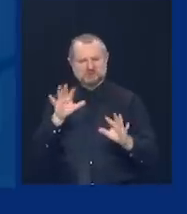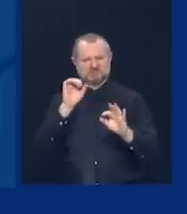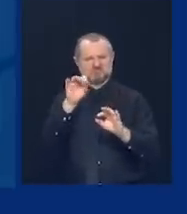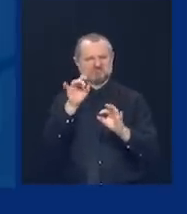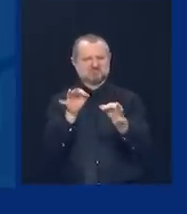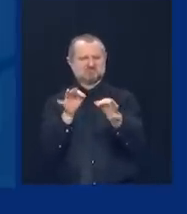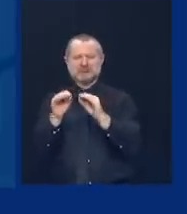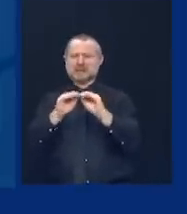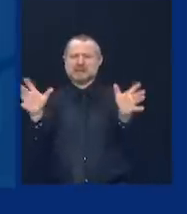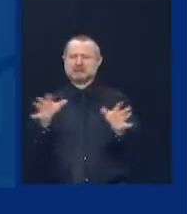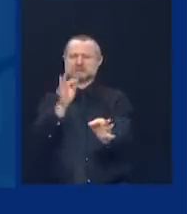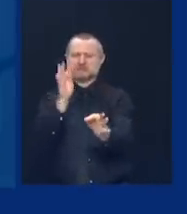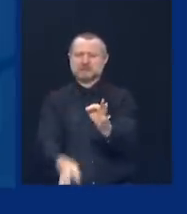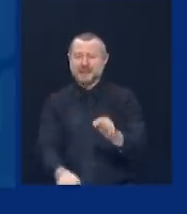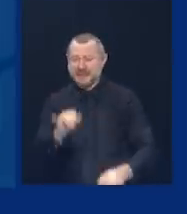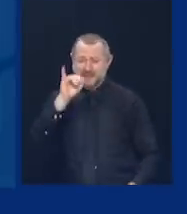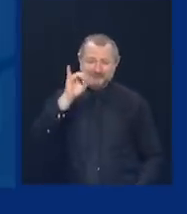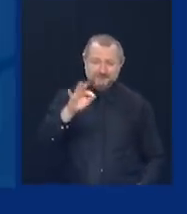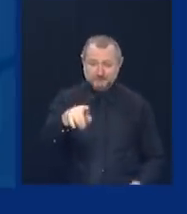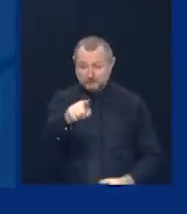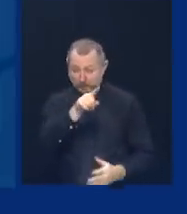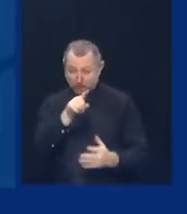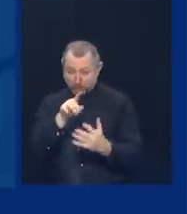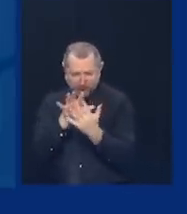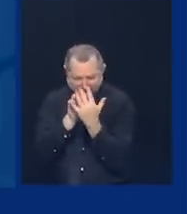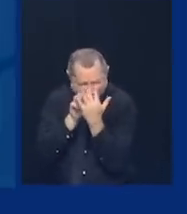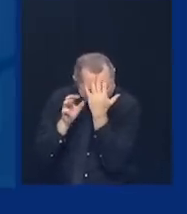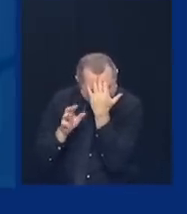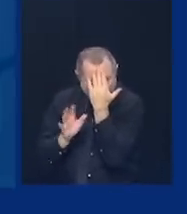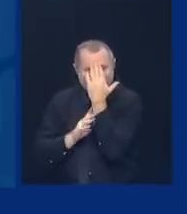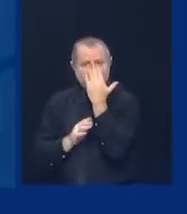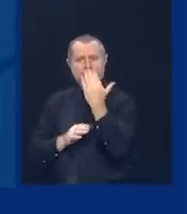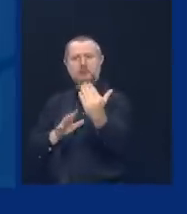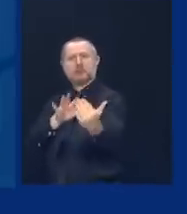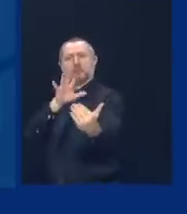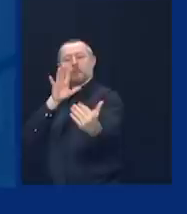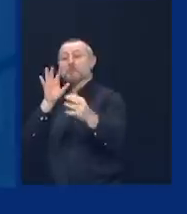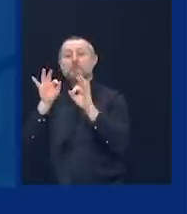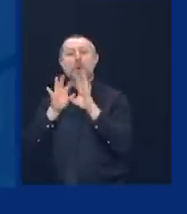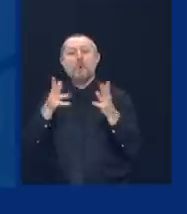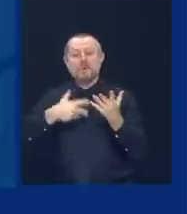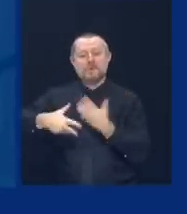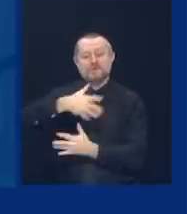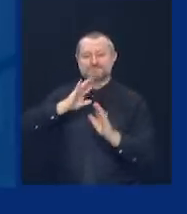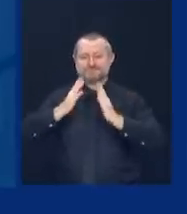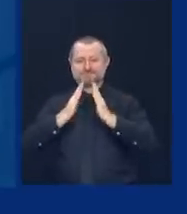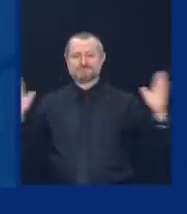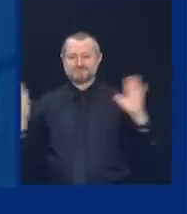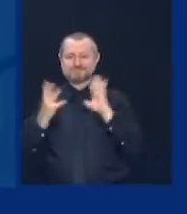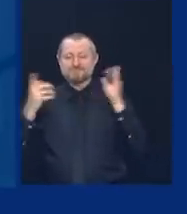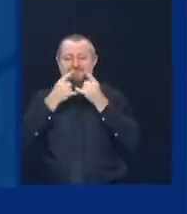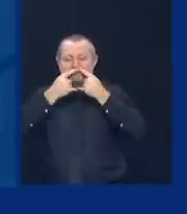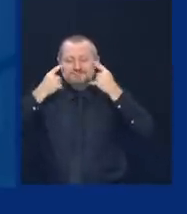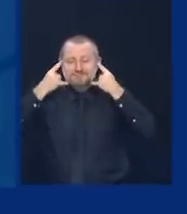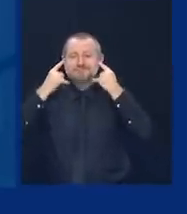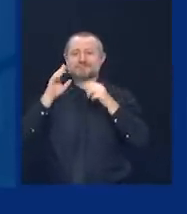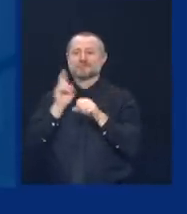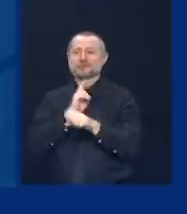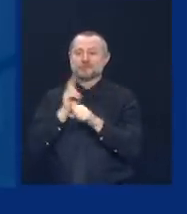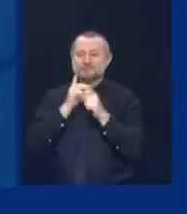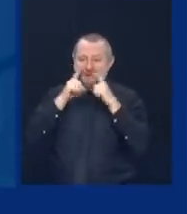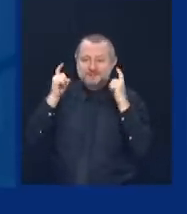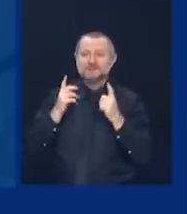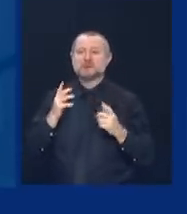socially distanced and you wore a mask and you were smart, none of this would be a problem. It's